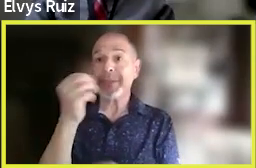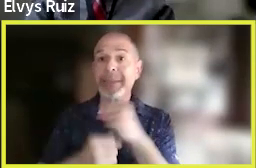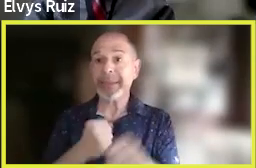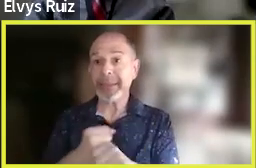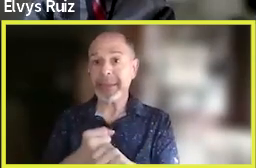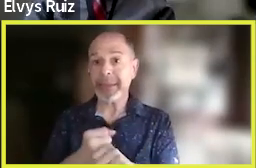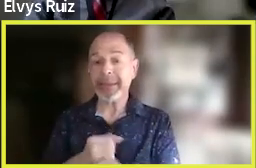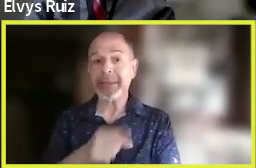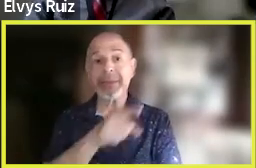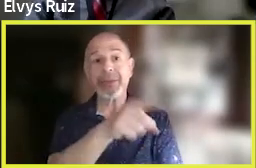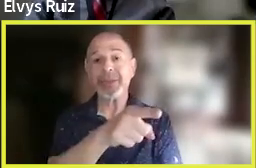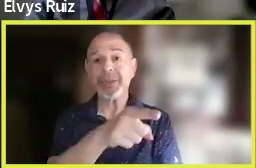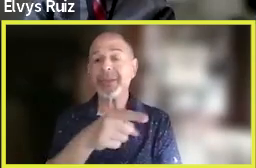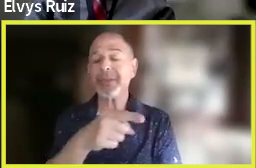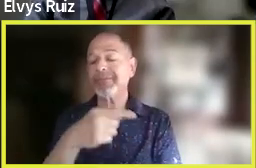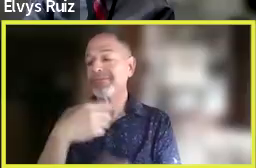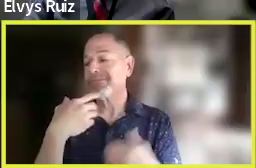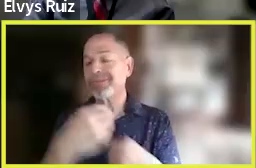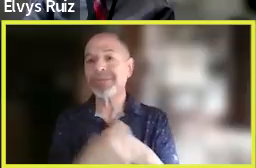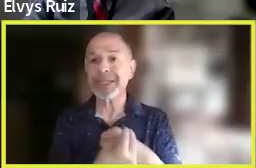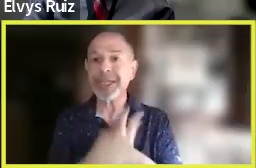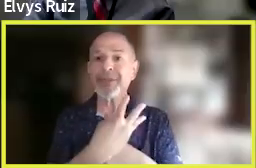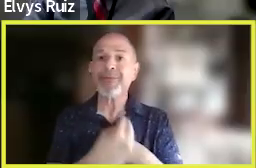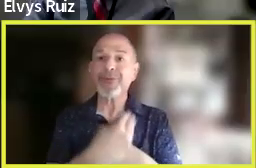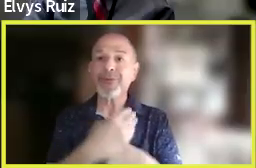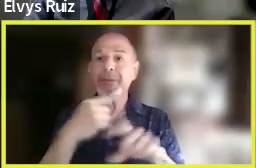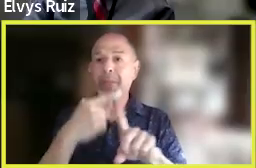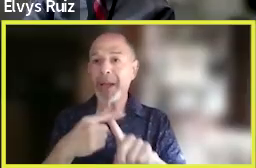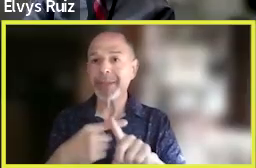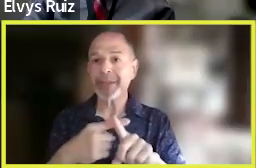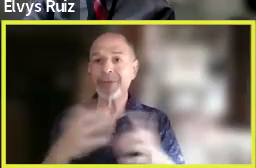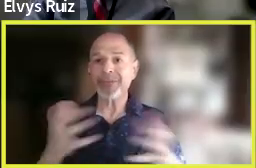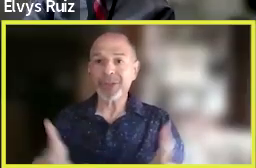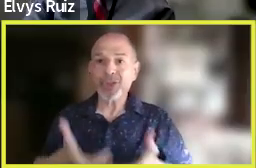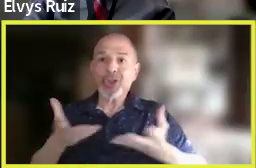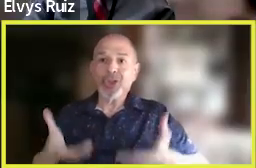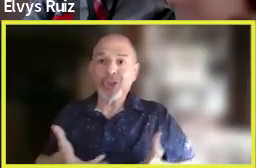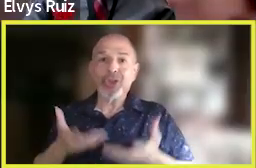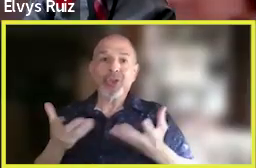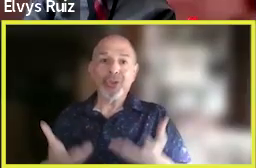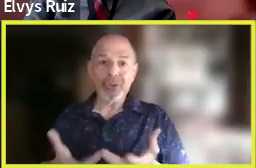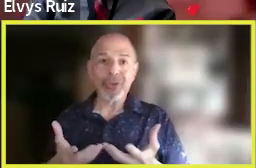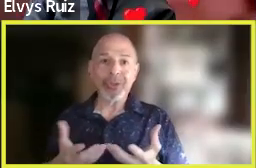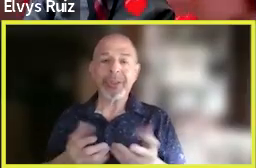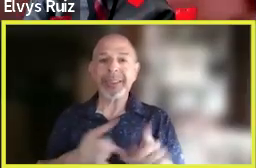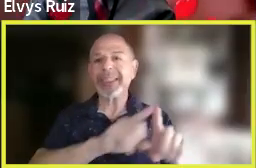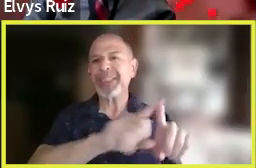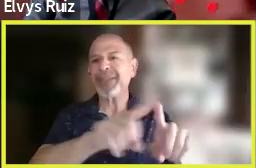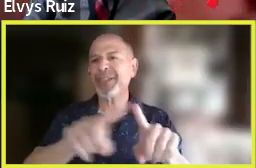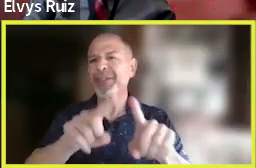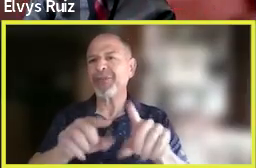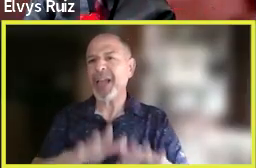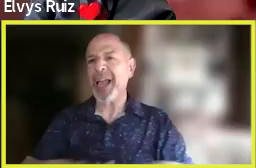had so much of an influence on the progress that we have made in many different areas.